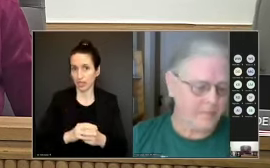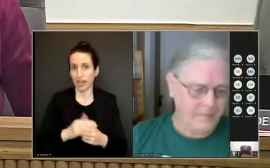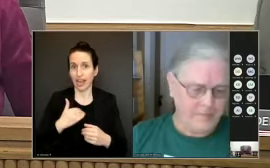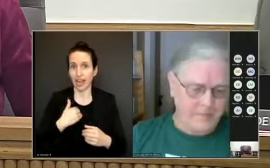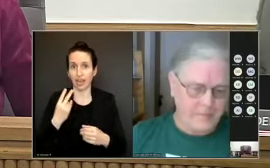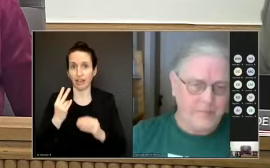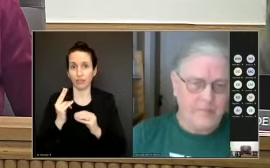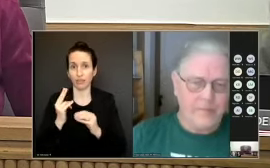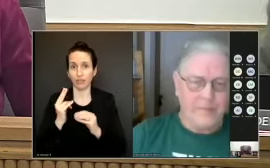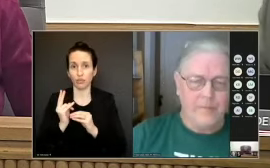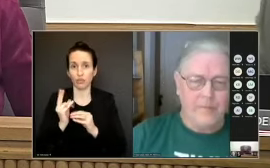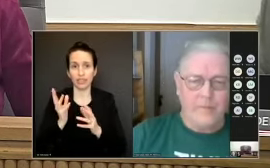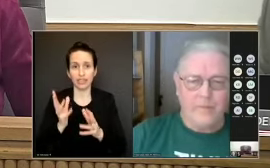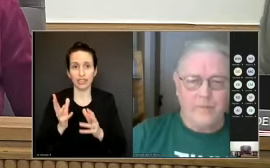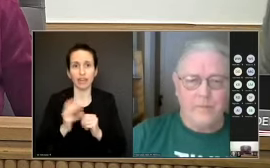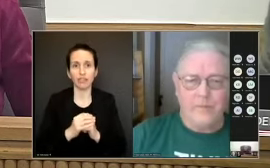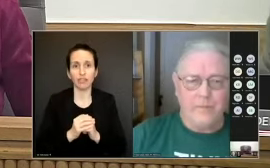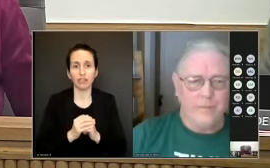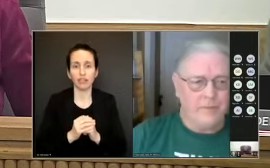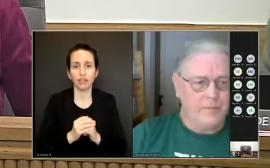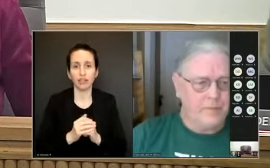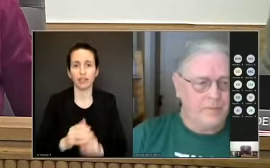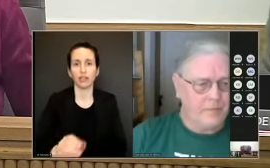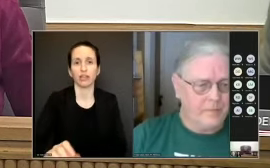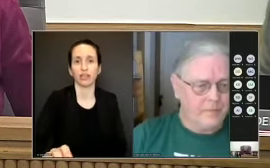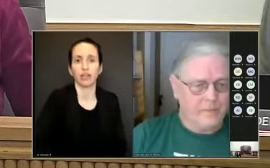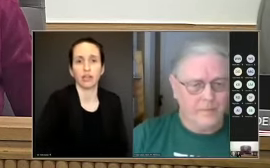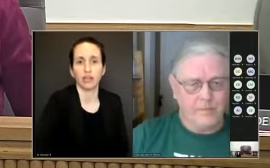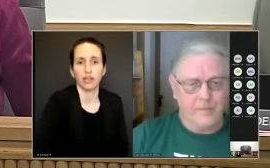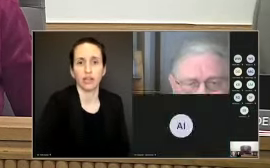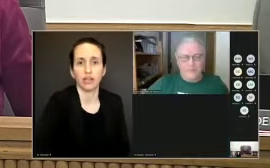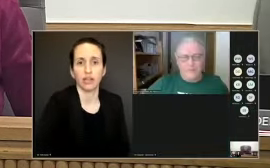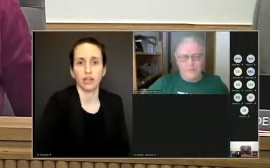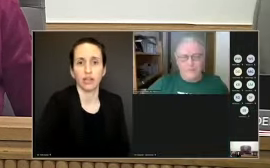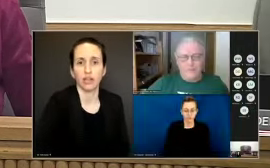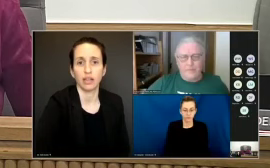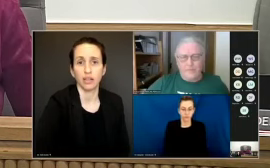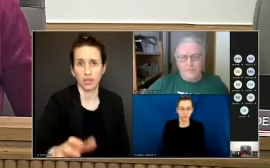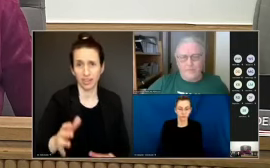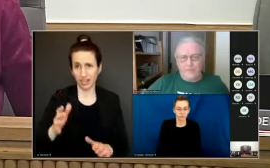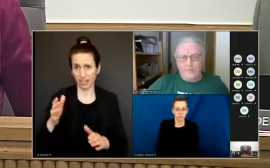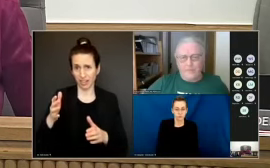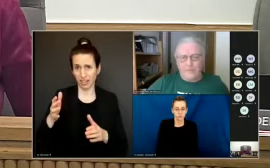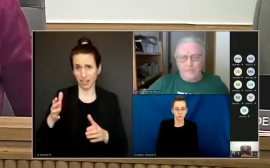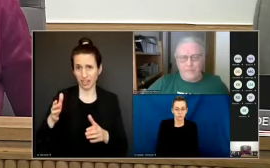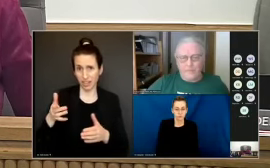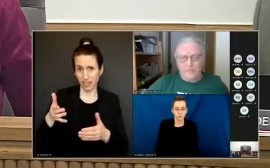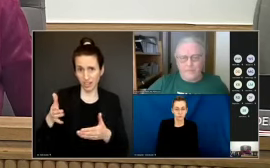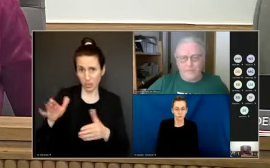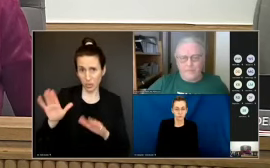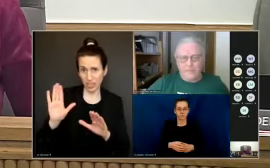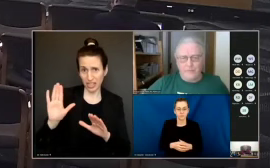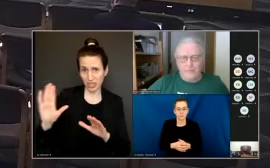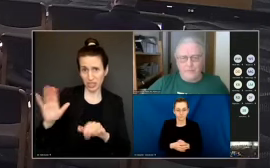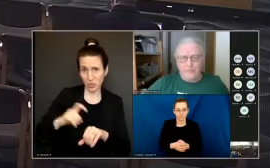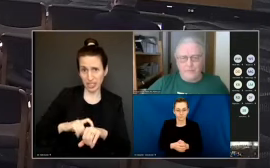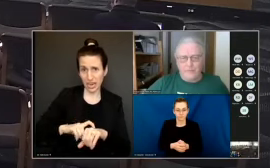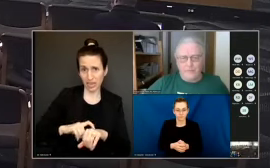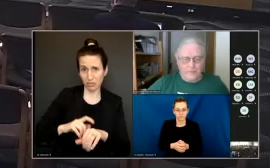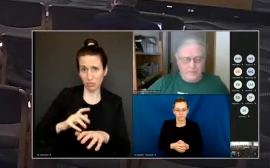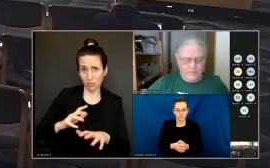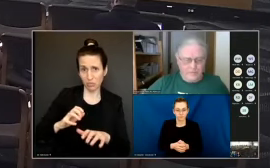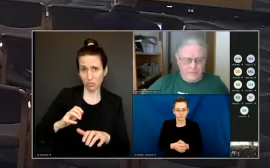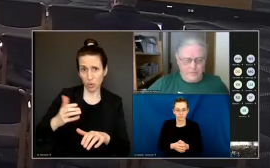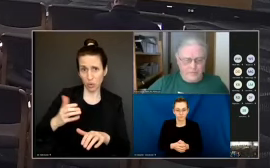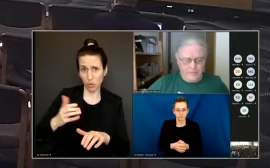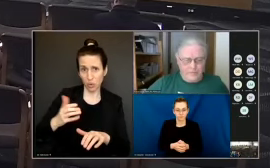like to return. Would you like an opportunity? You yielded your time. We'd certainly like to invite you back, Dr. Hasiak. I'll put in my little 2 cents worth